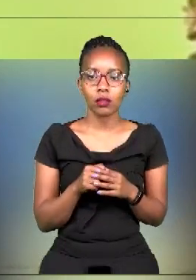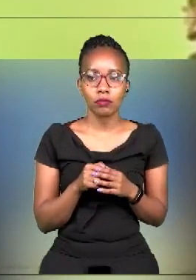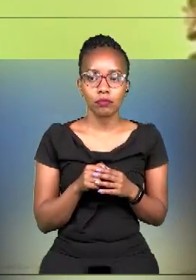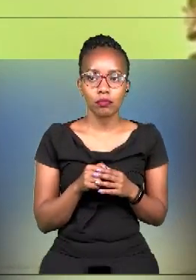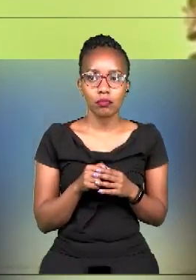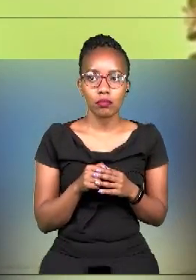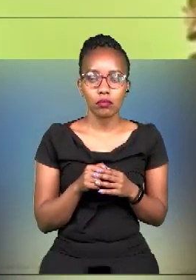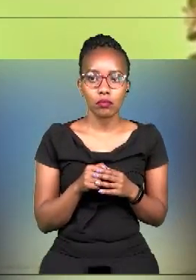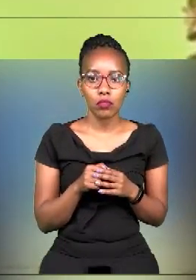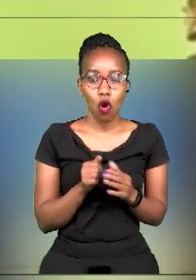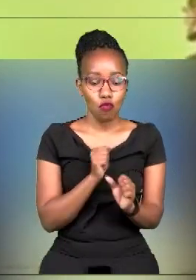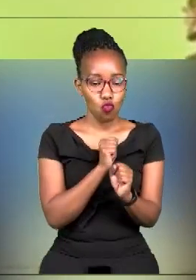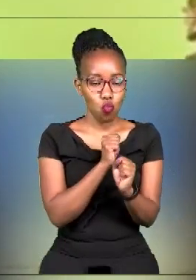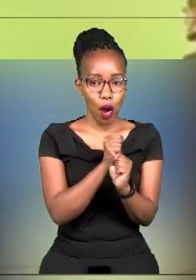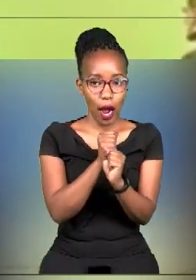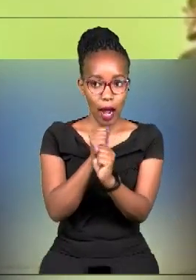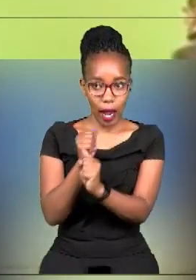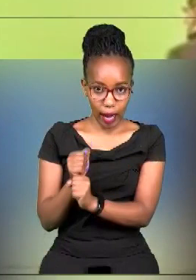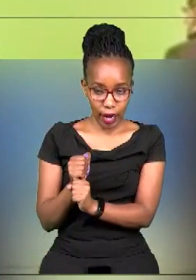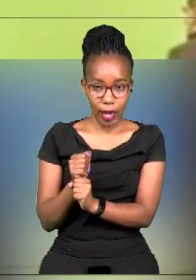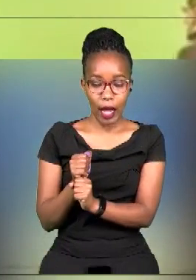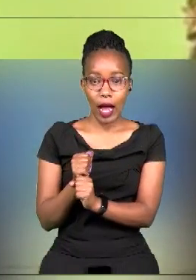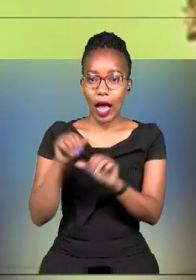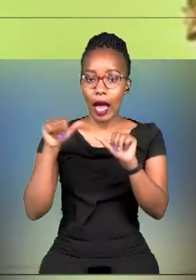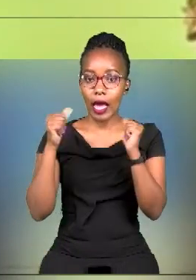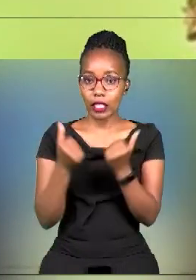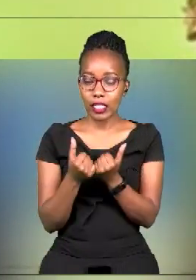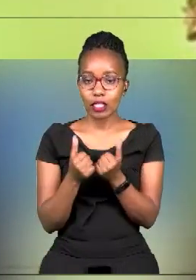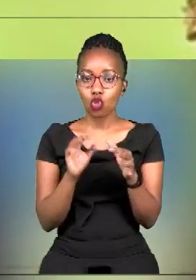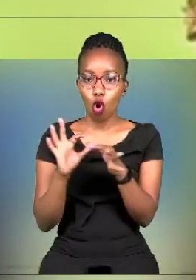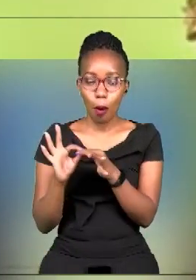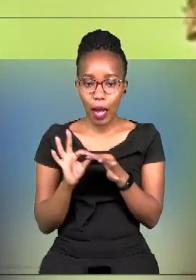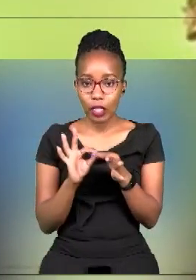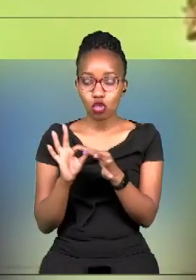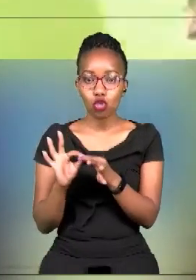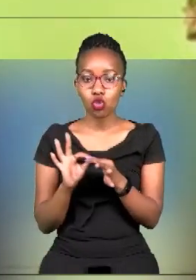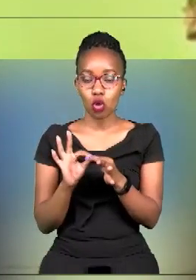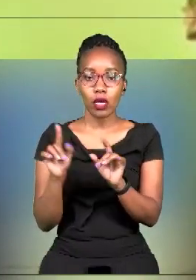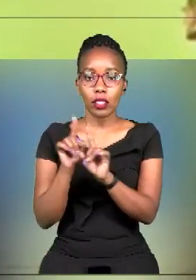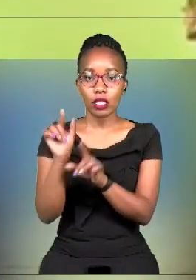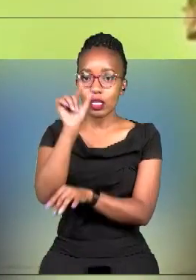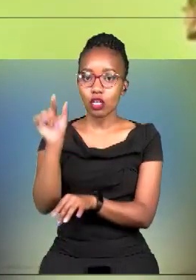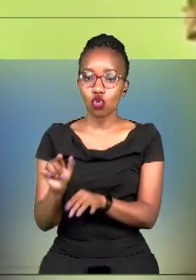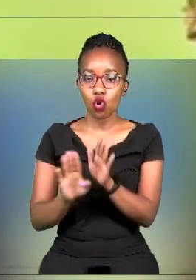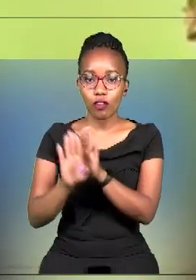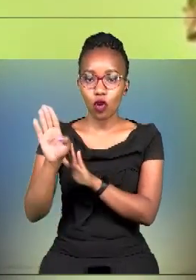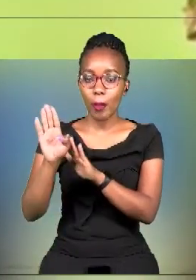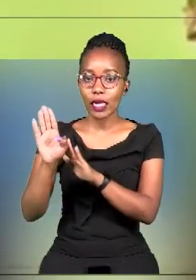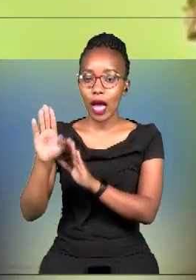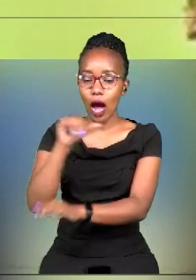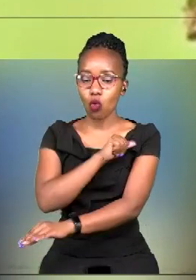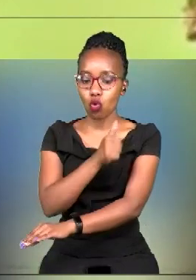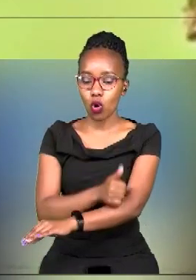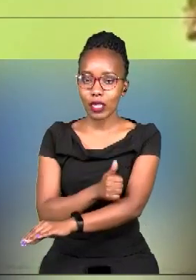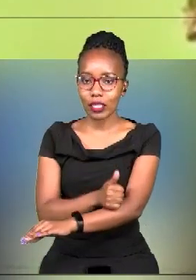of functions by state agencies, corporations, and regional development authorities will also have